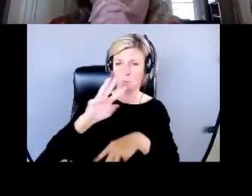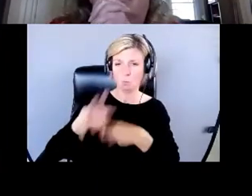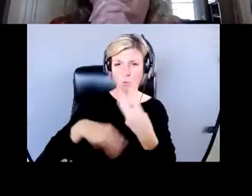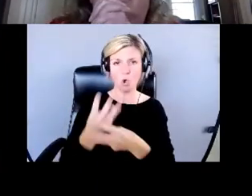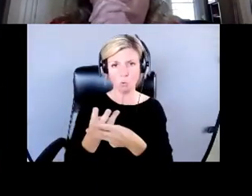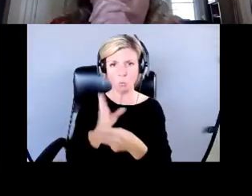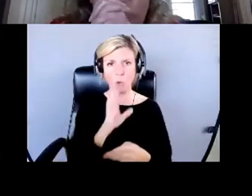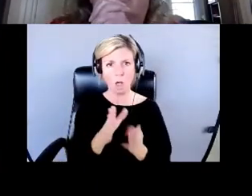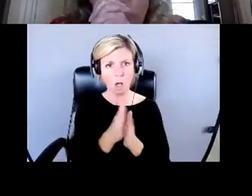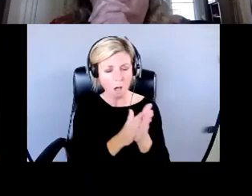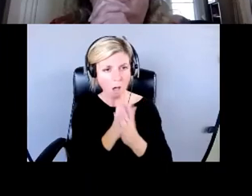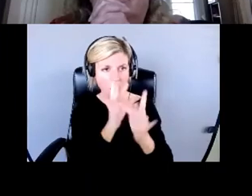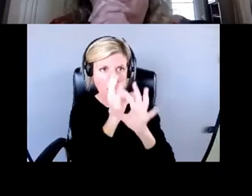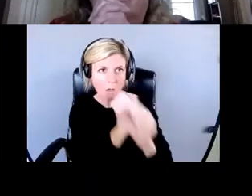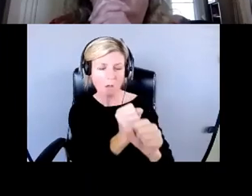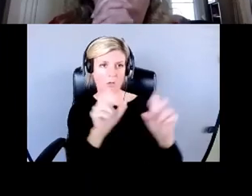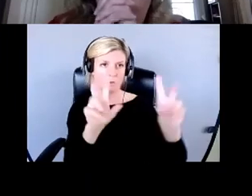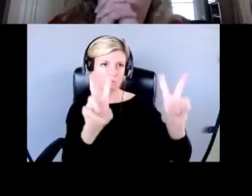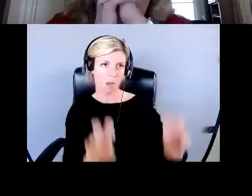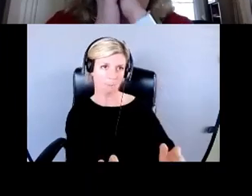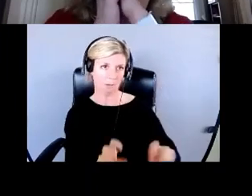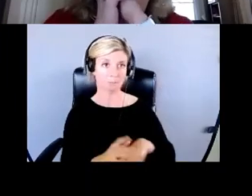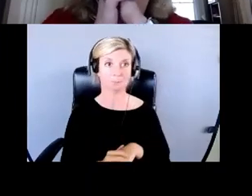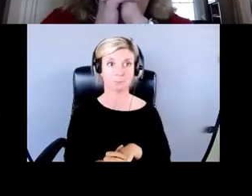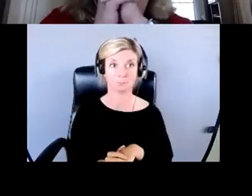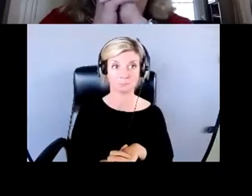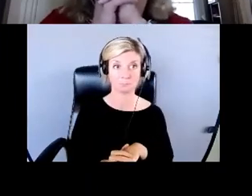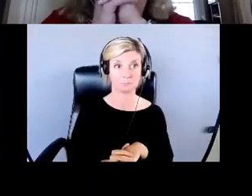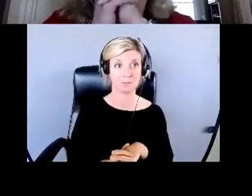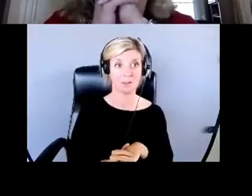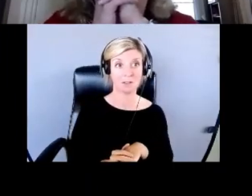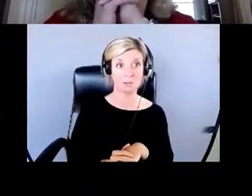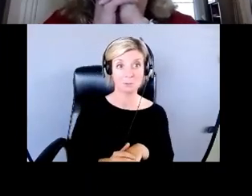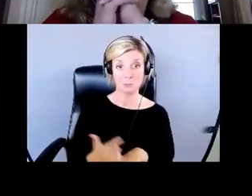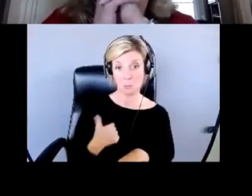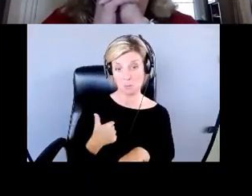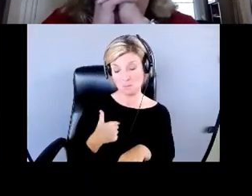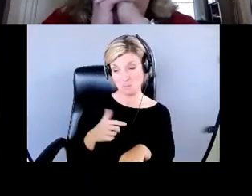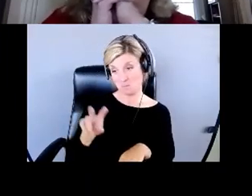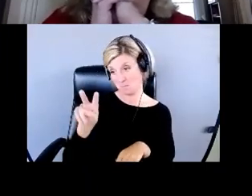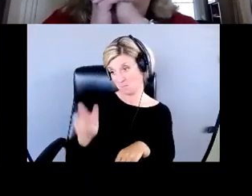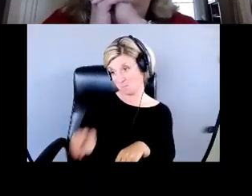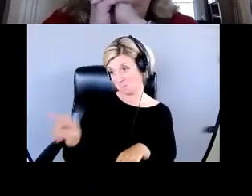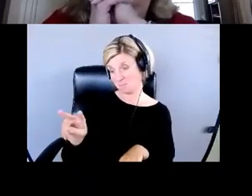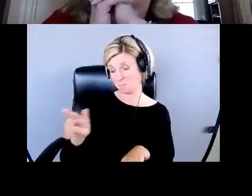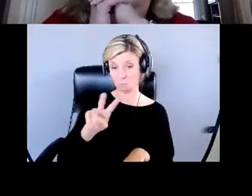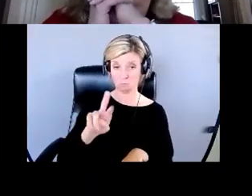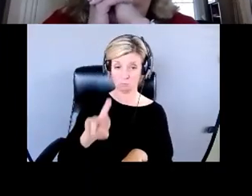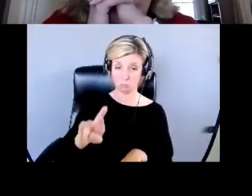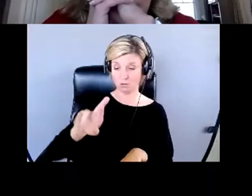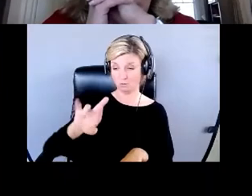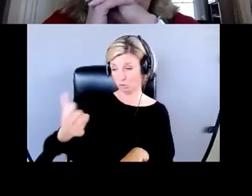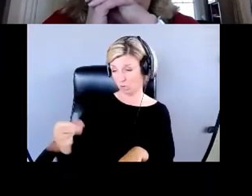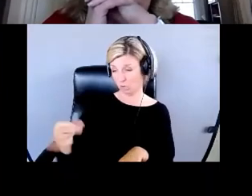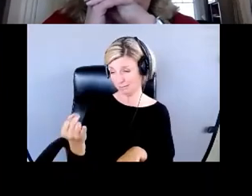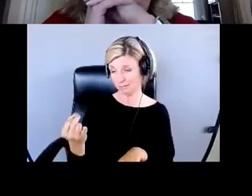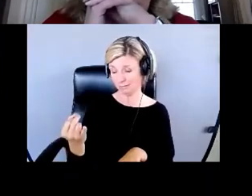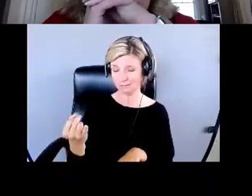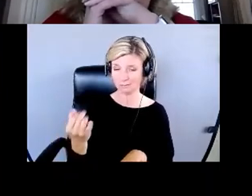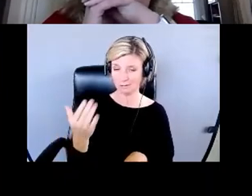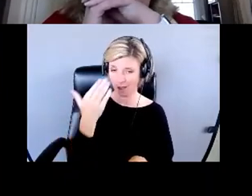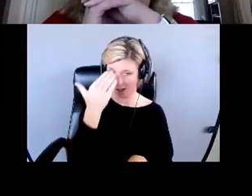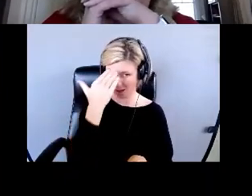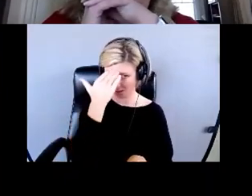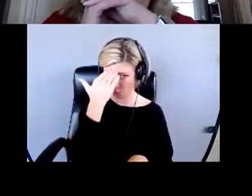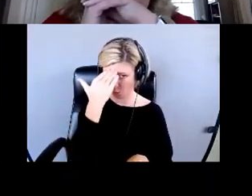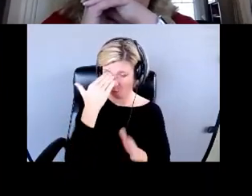And I guess if I look at the restorative justice piece, I know that even though lots of times in elder mediation, it can be